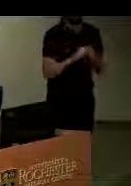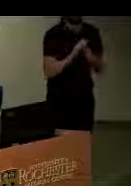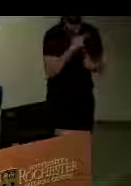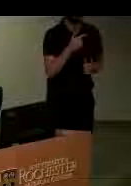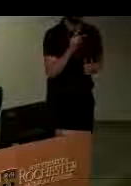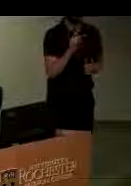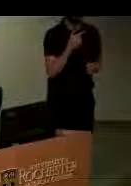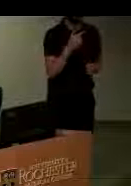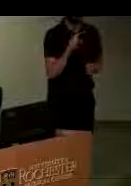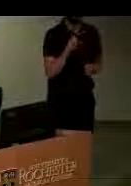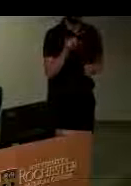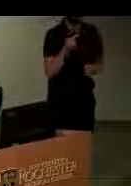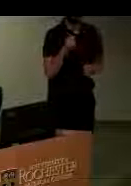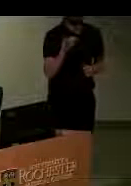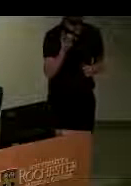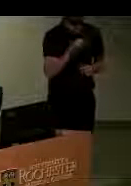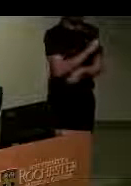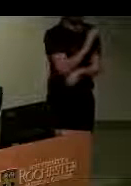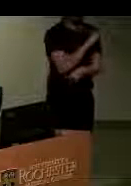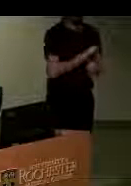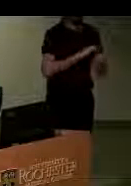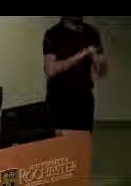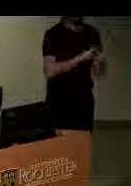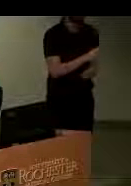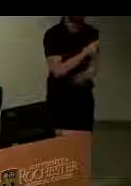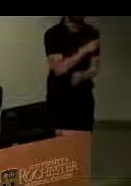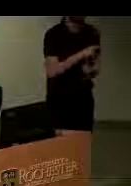the clinical approach to the patient,